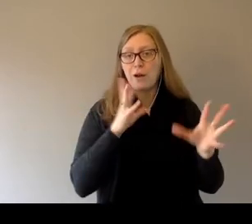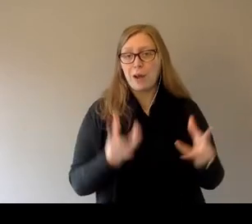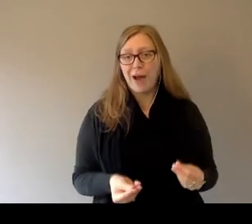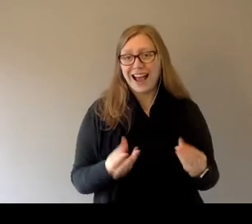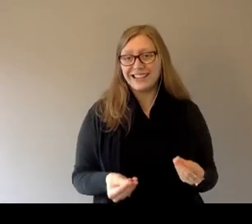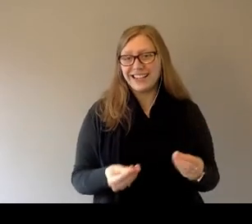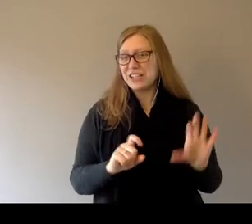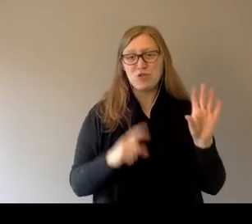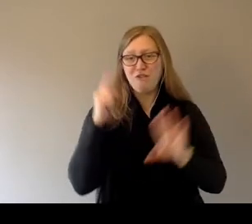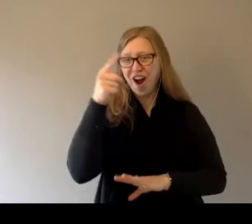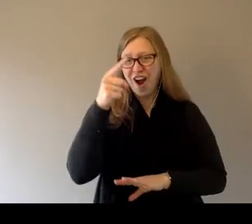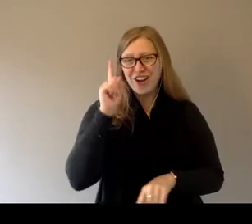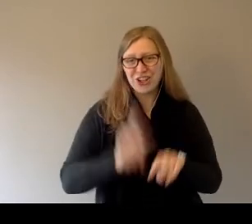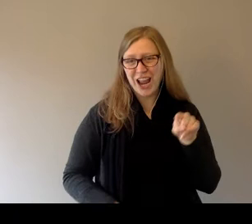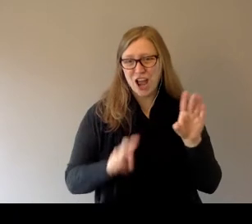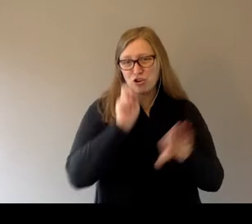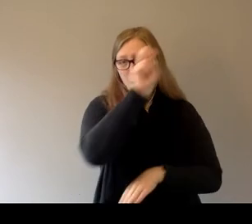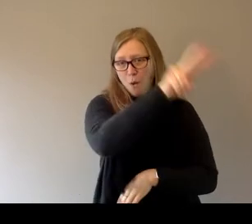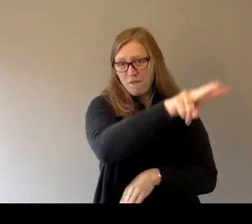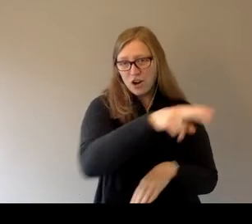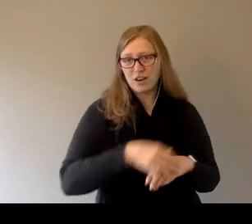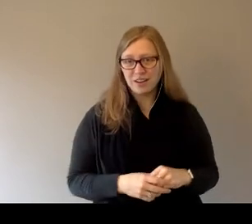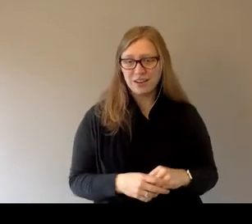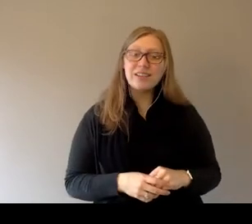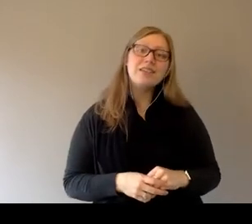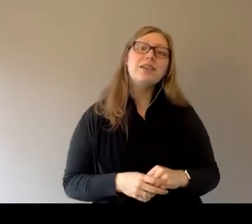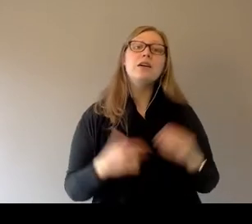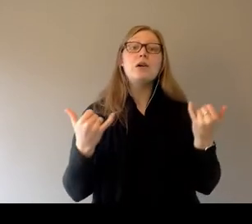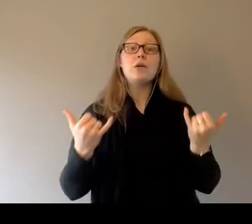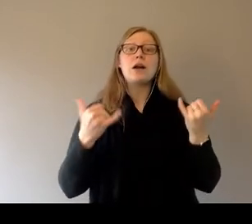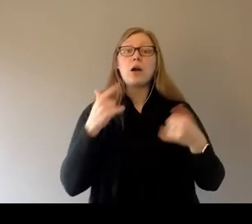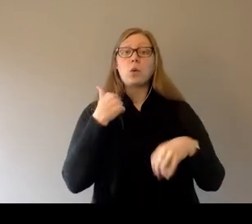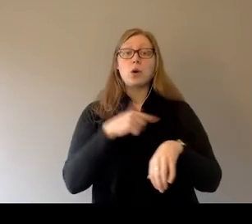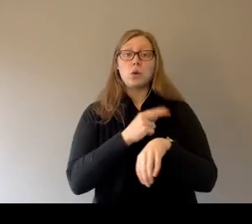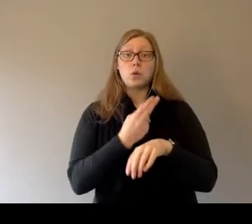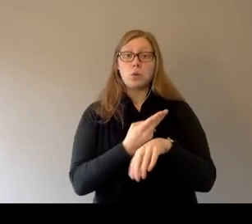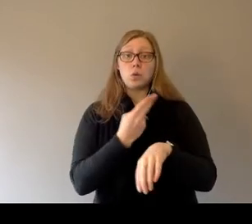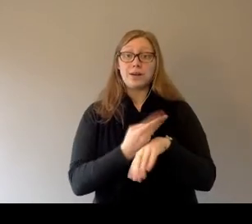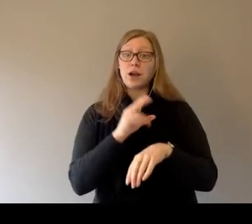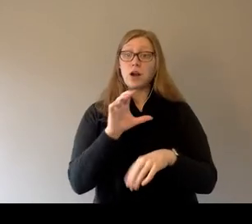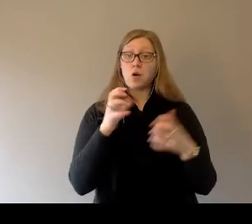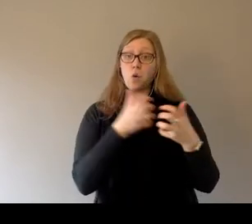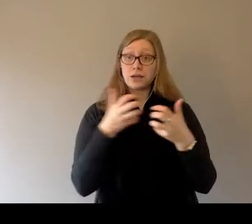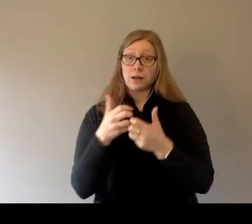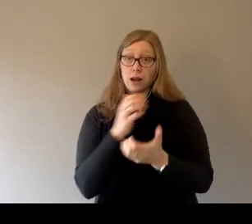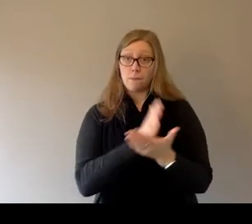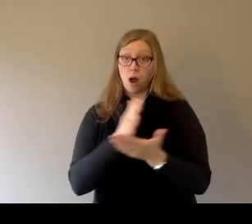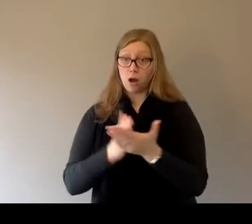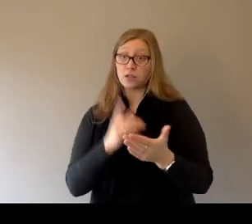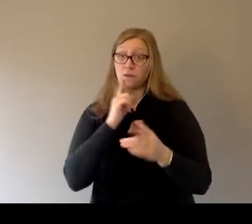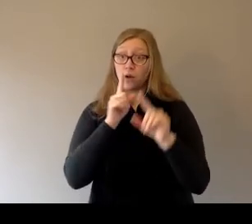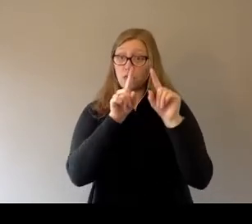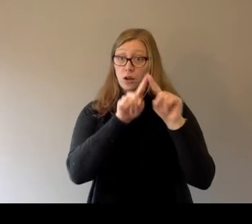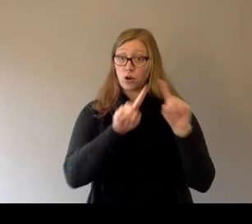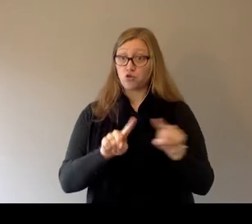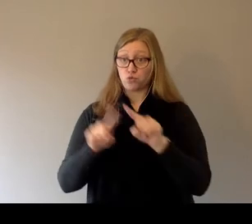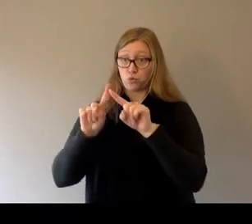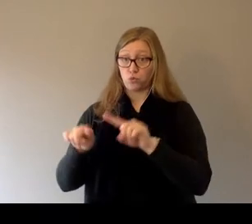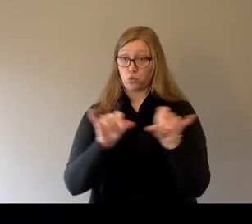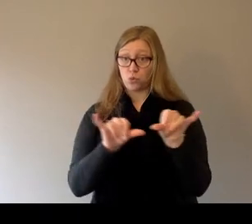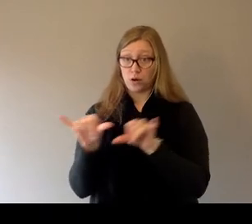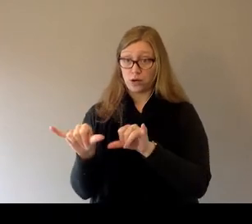She can't jump that. And right now we're using the corresponding parts of the congruent triangles to show that